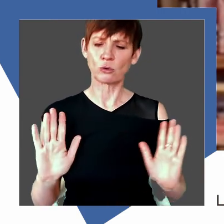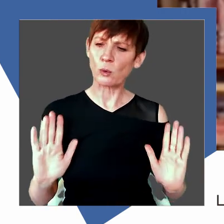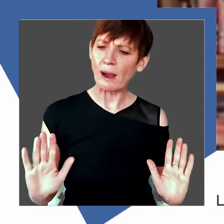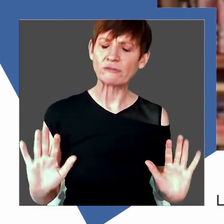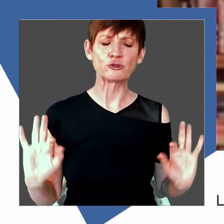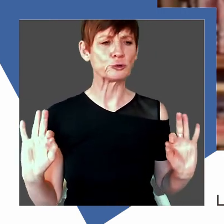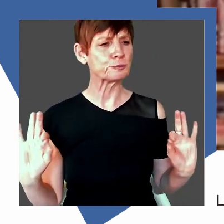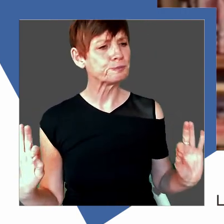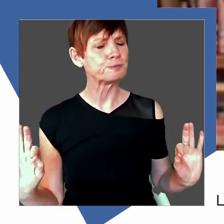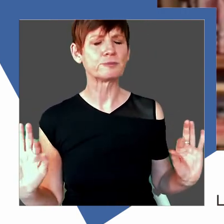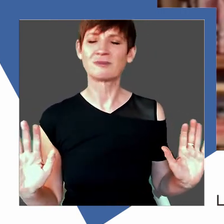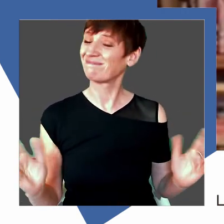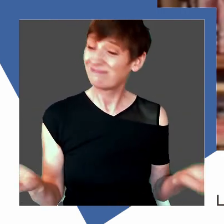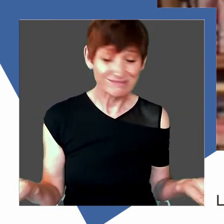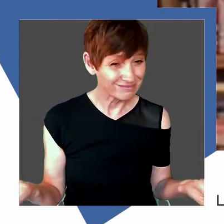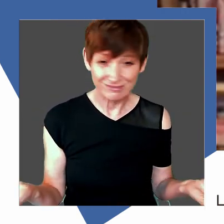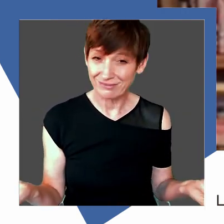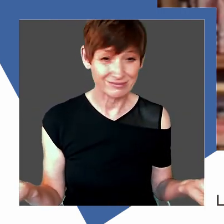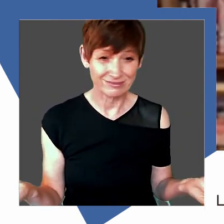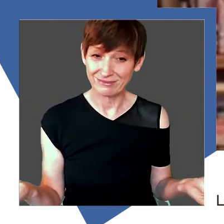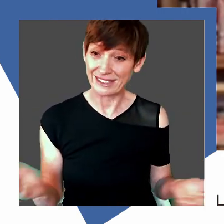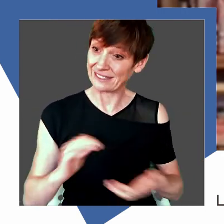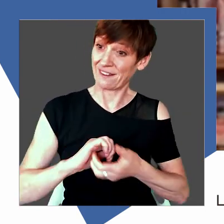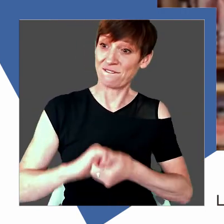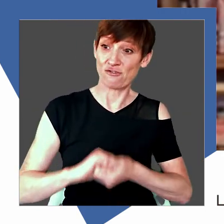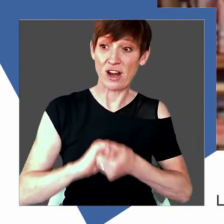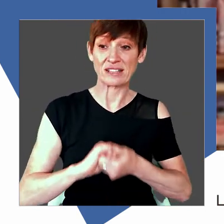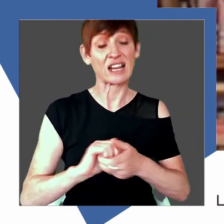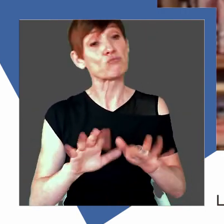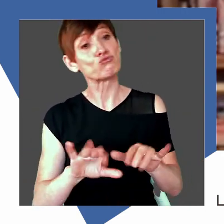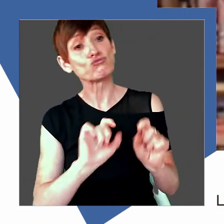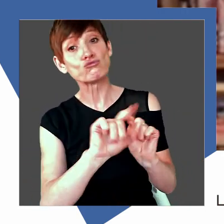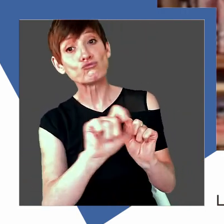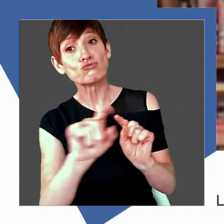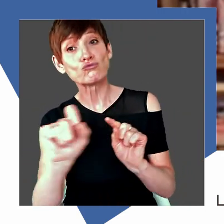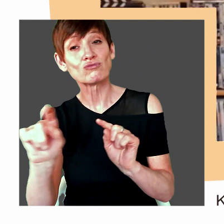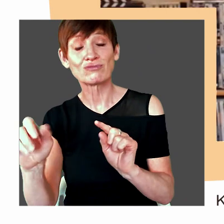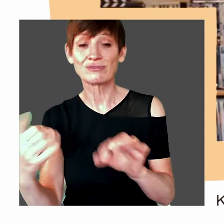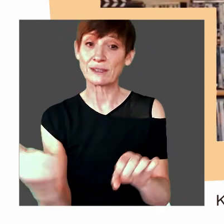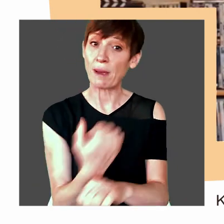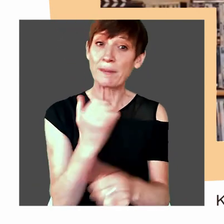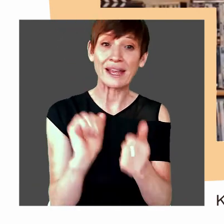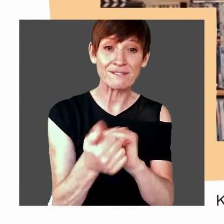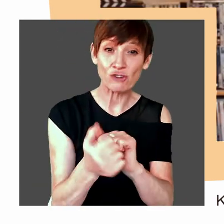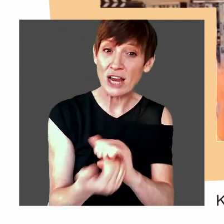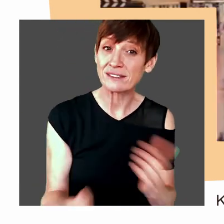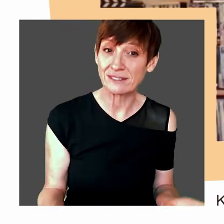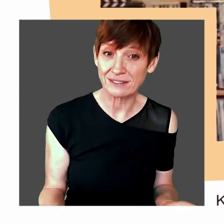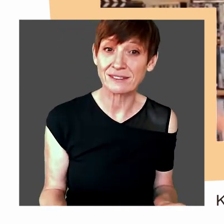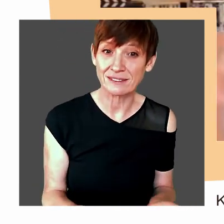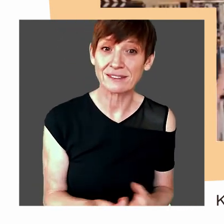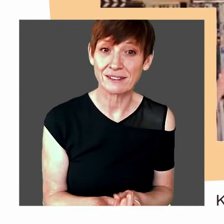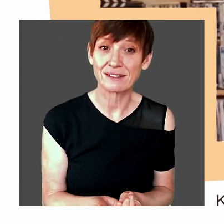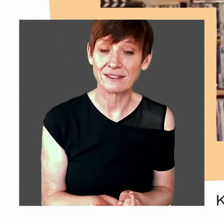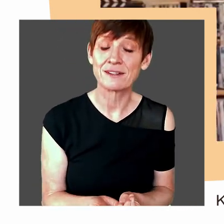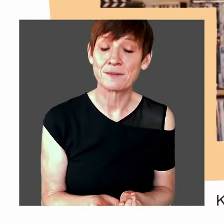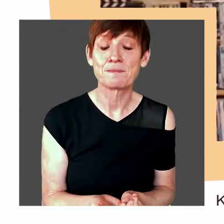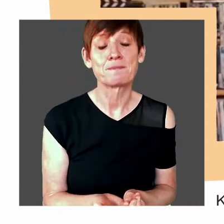like really stern. It's just not true, you know, like it's about making friends. And again, like when we get back